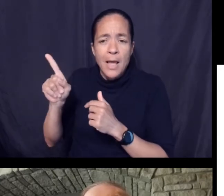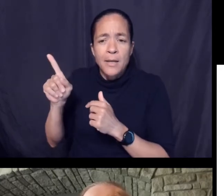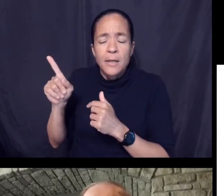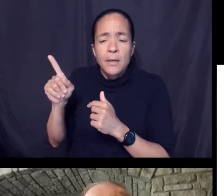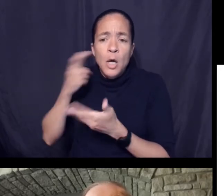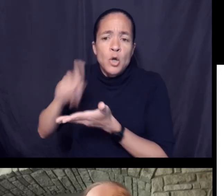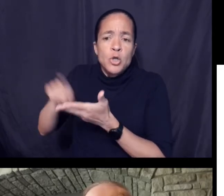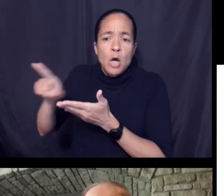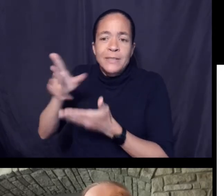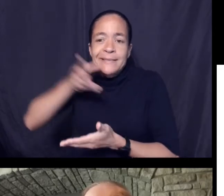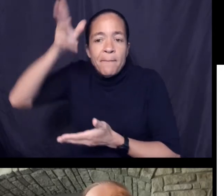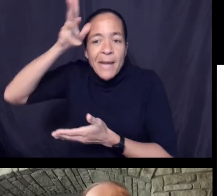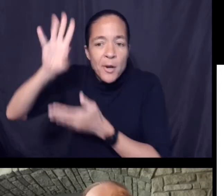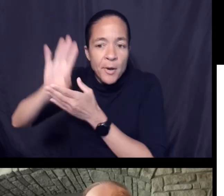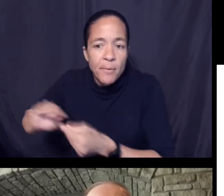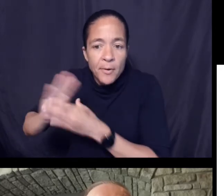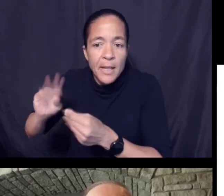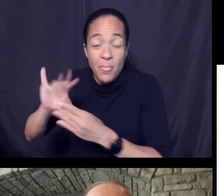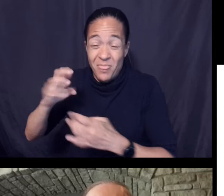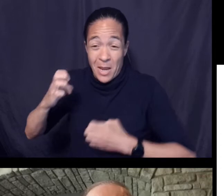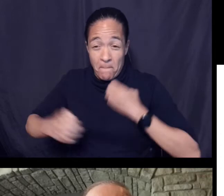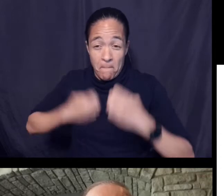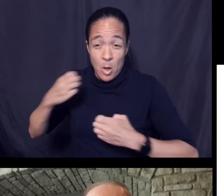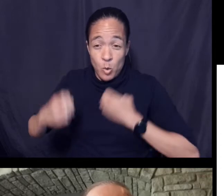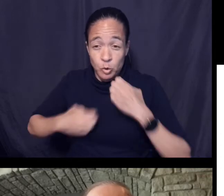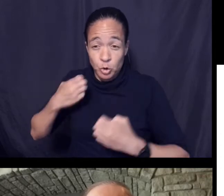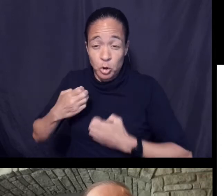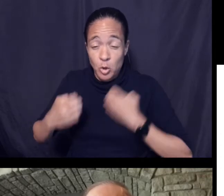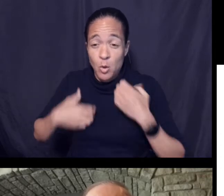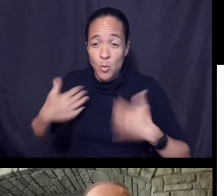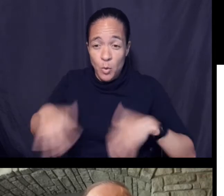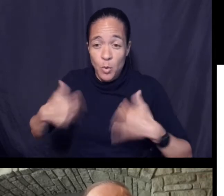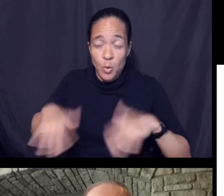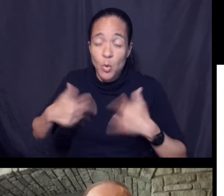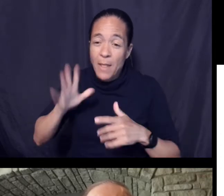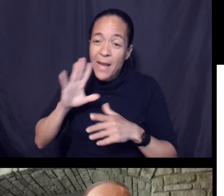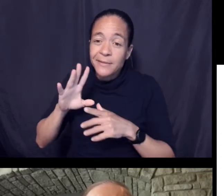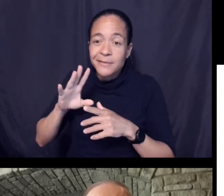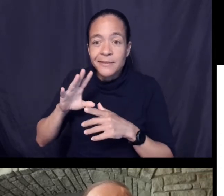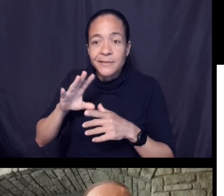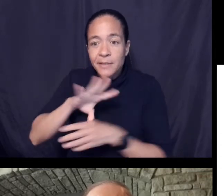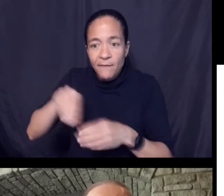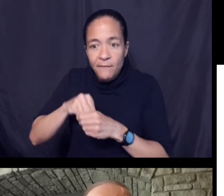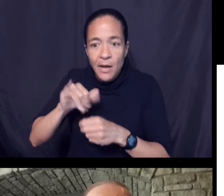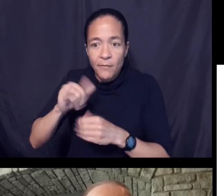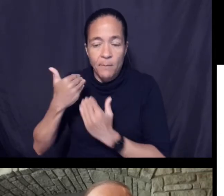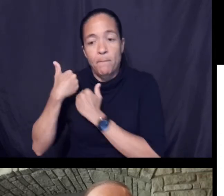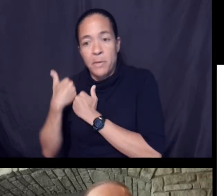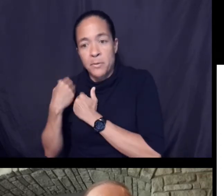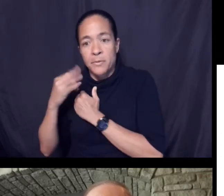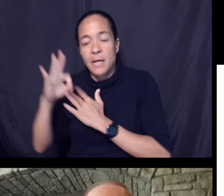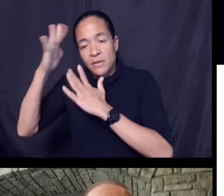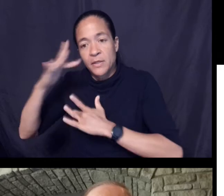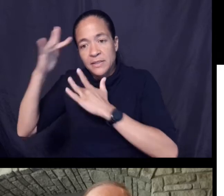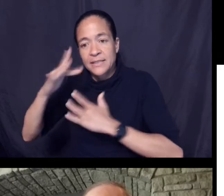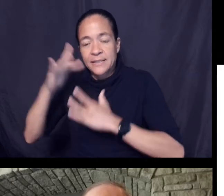parental presentations, the emotional cost to the family is part of the burden of the disease. So let's go back